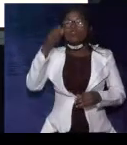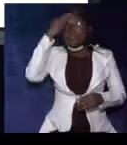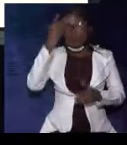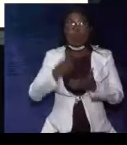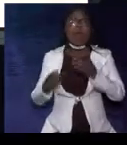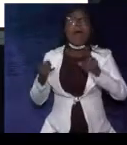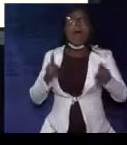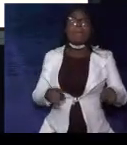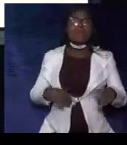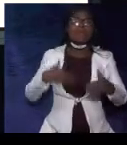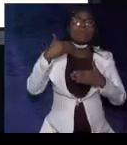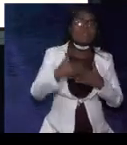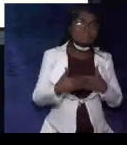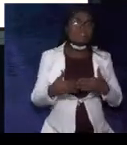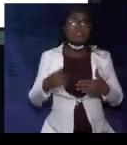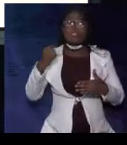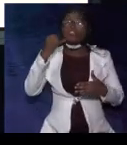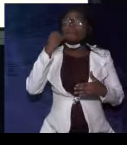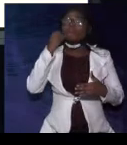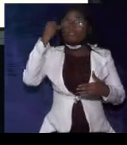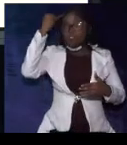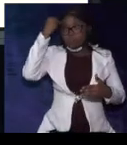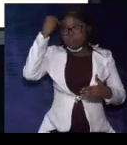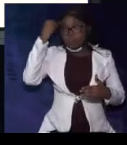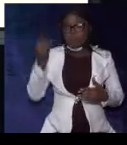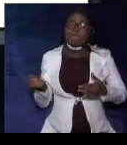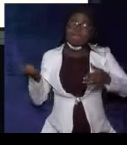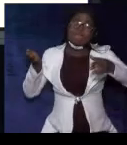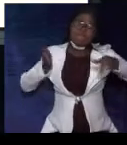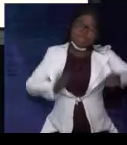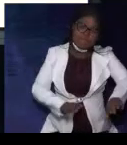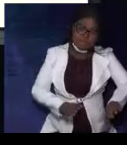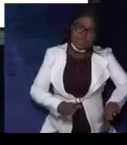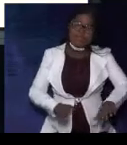You know what happened next? John fell down and died.